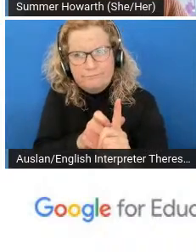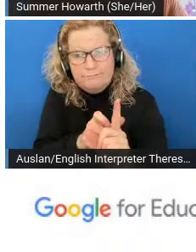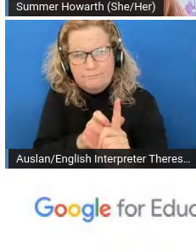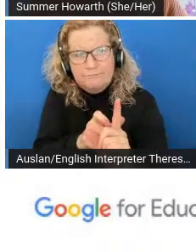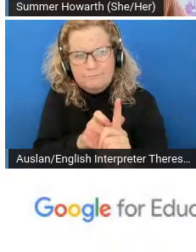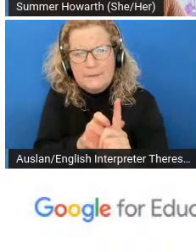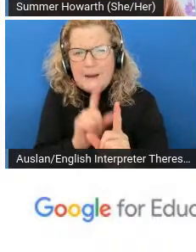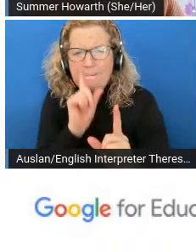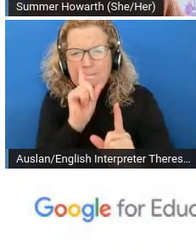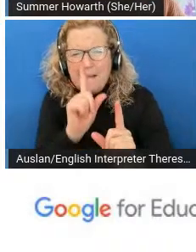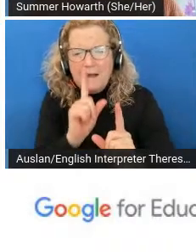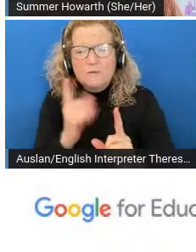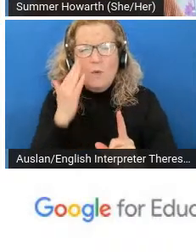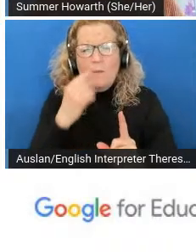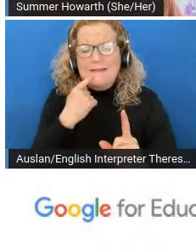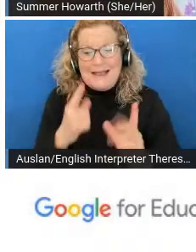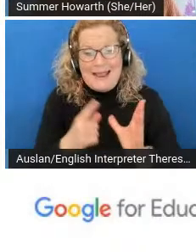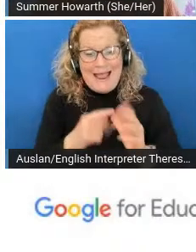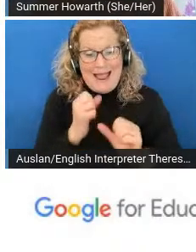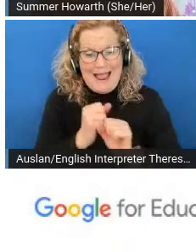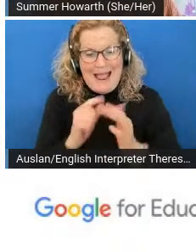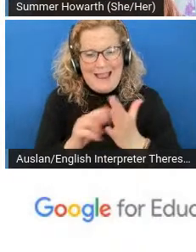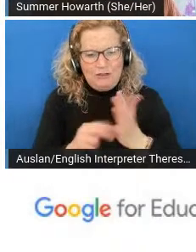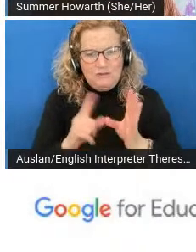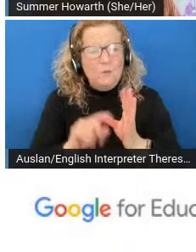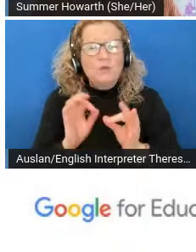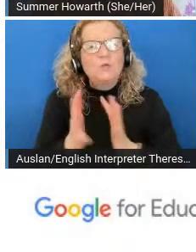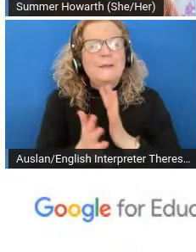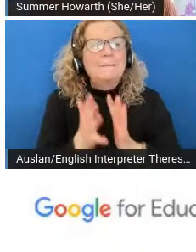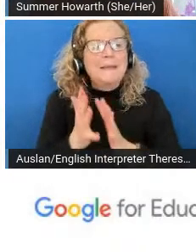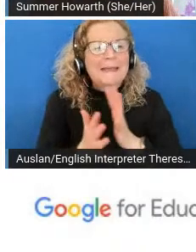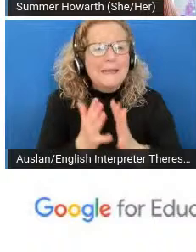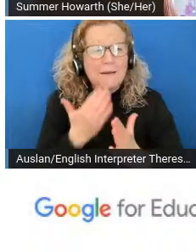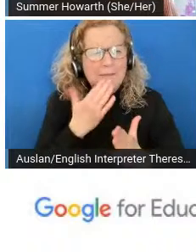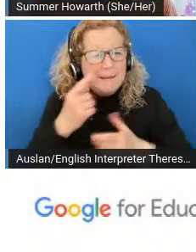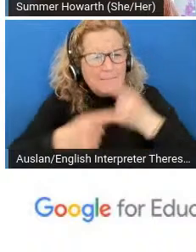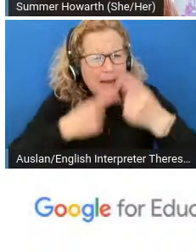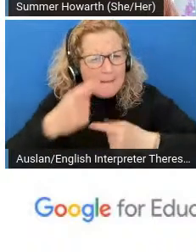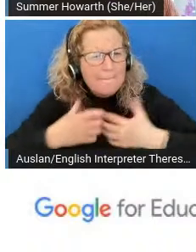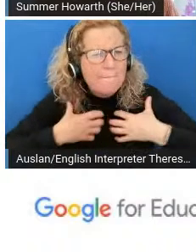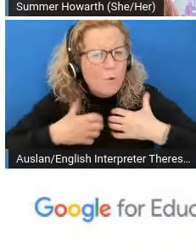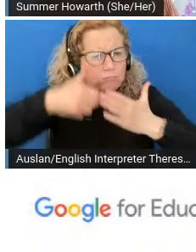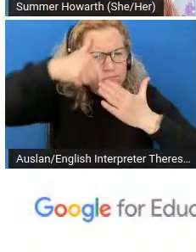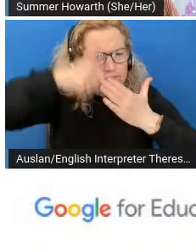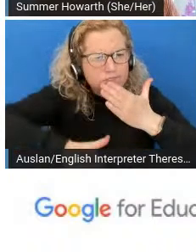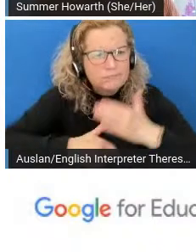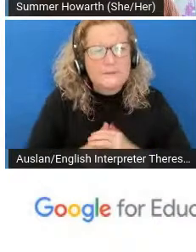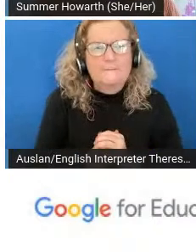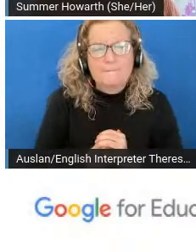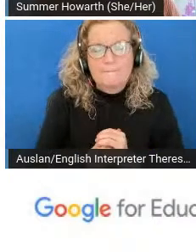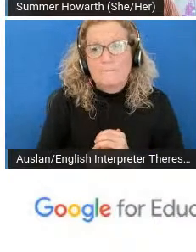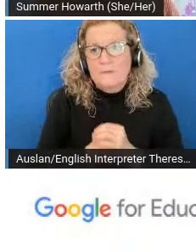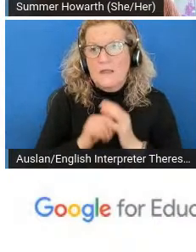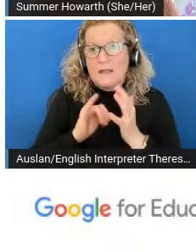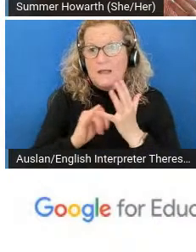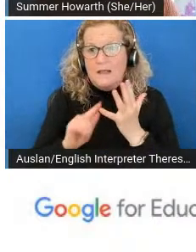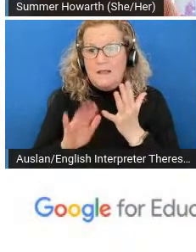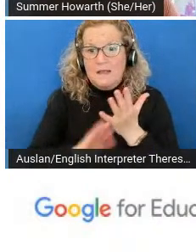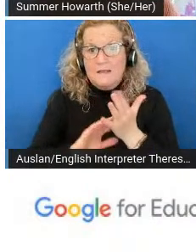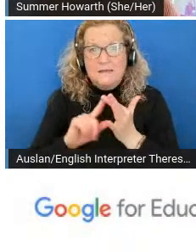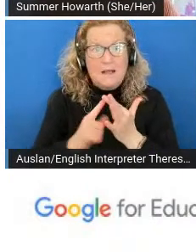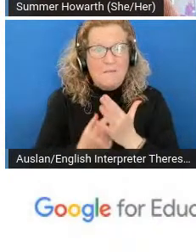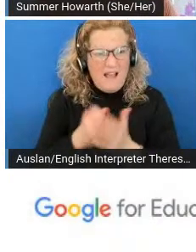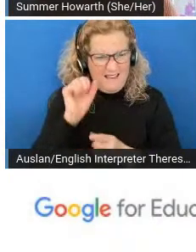actually say kind of agency, and what do we mean by that? Yeah, sure. And there's quite a few things that are